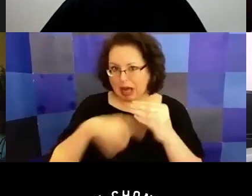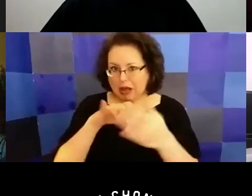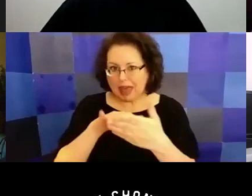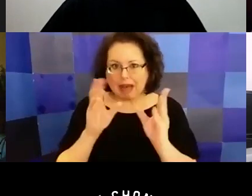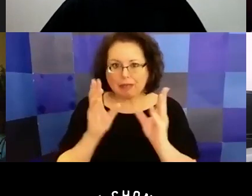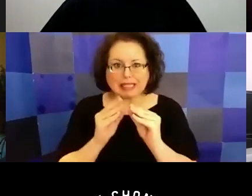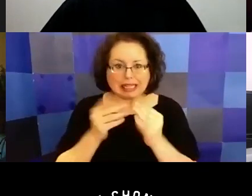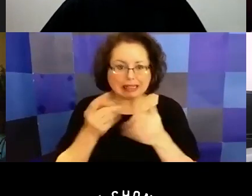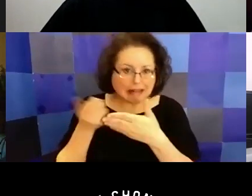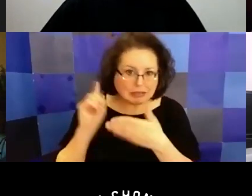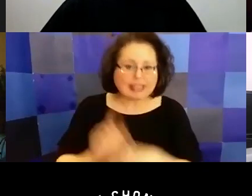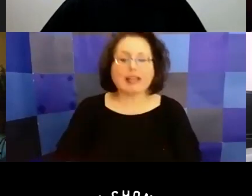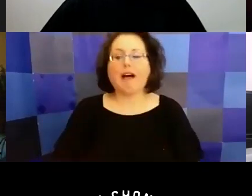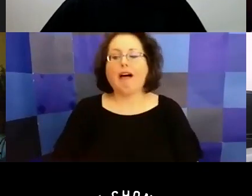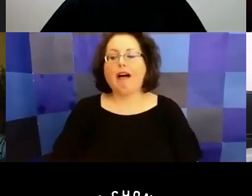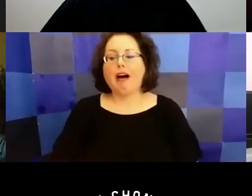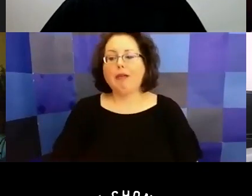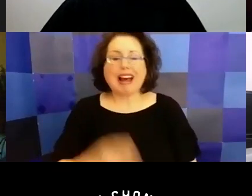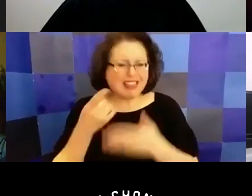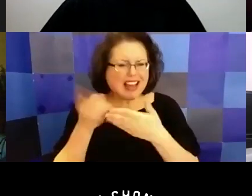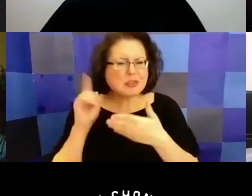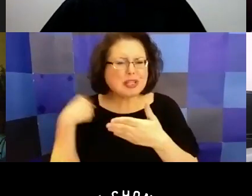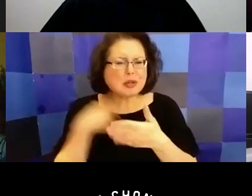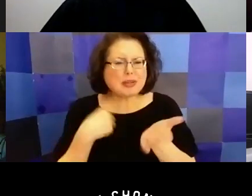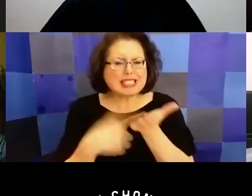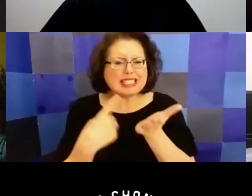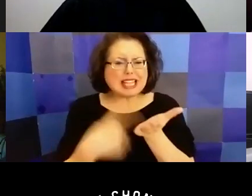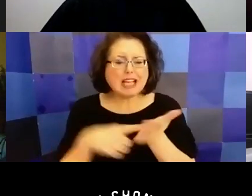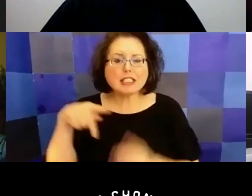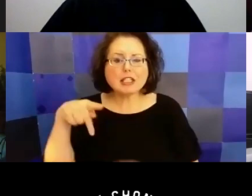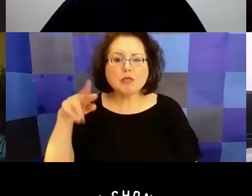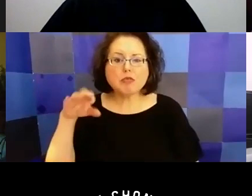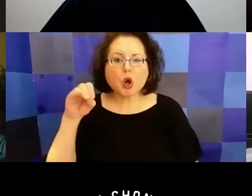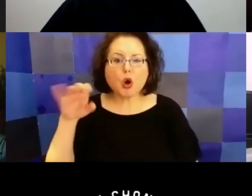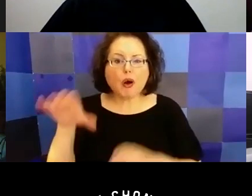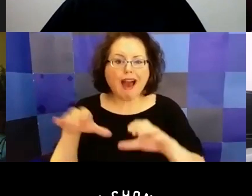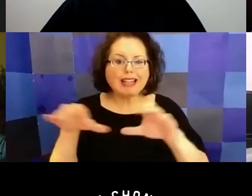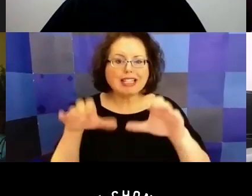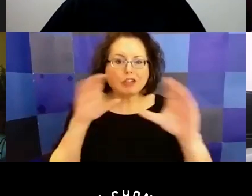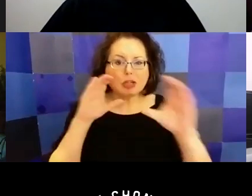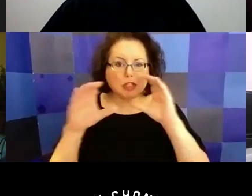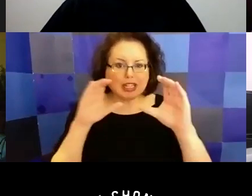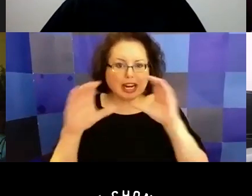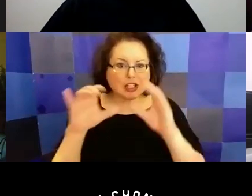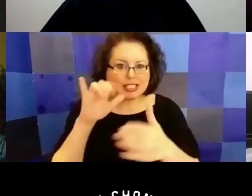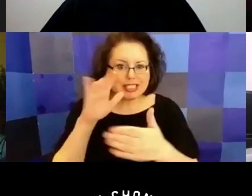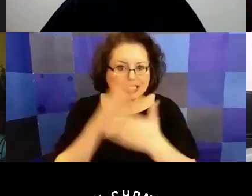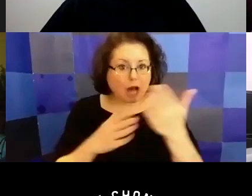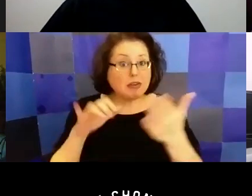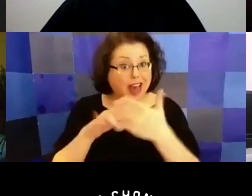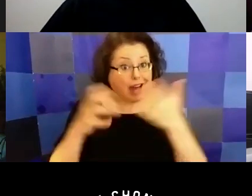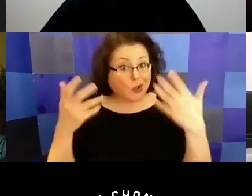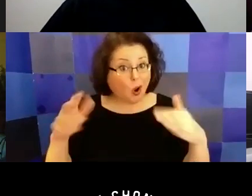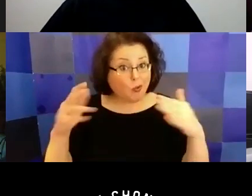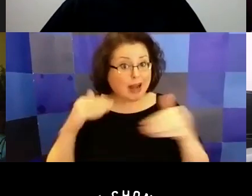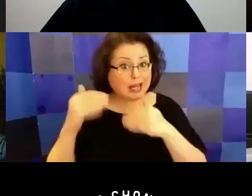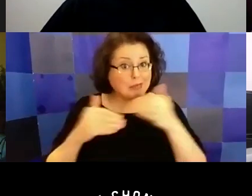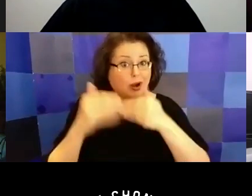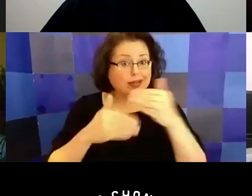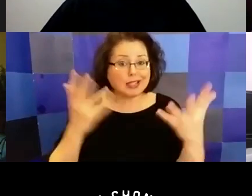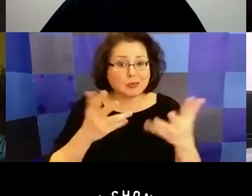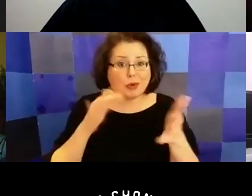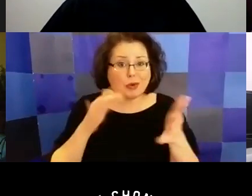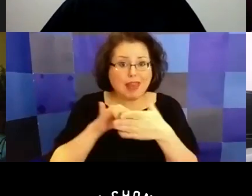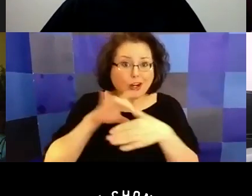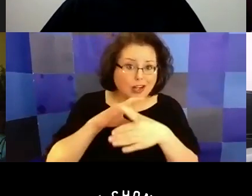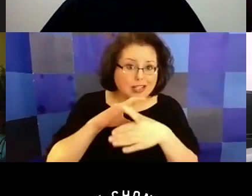We talked a lot last week about proactive communications, and some of that is already in process, both kind of what the contents and the